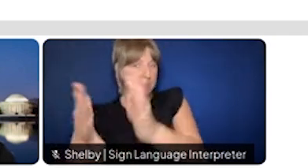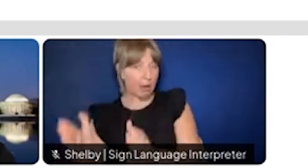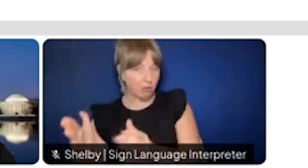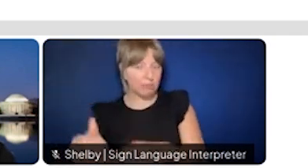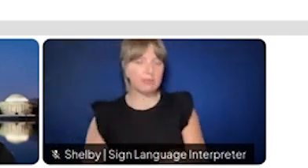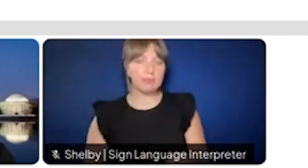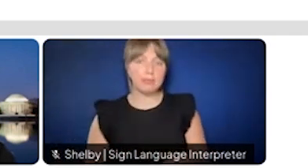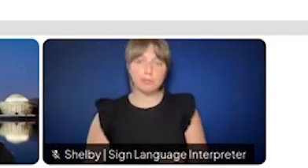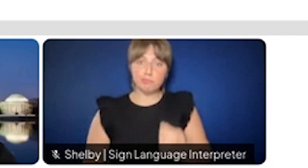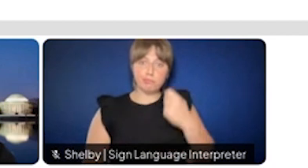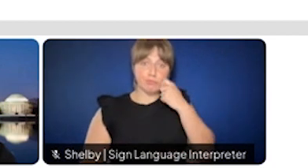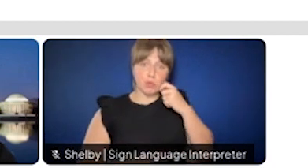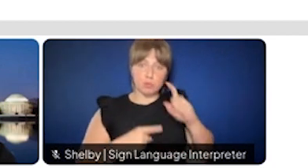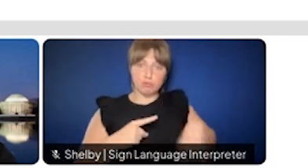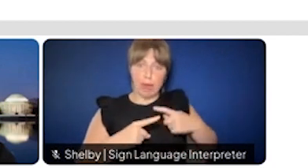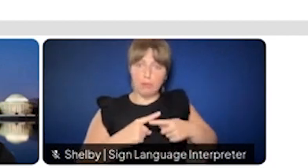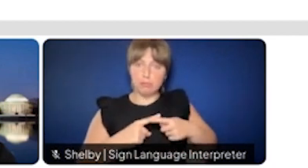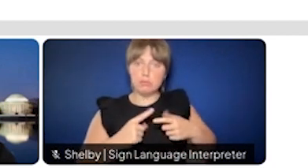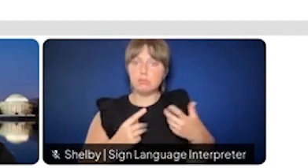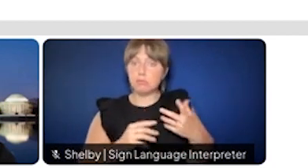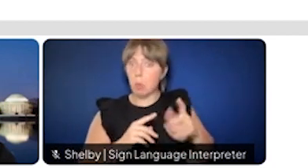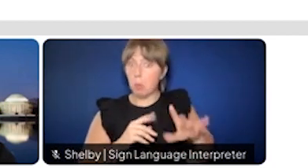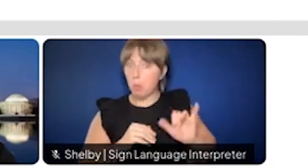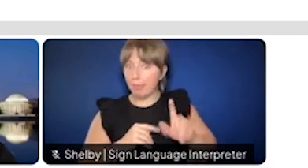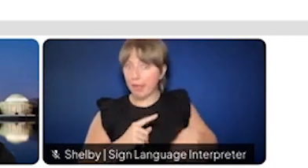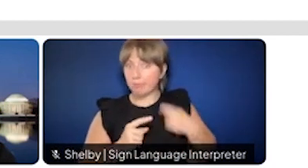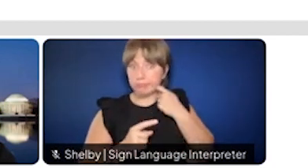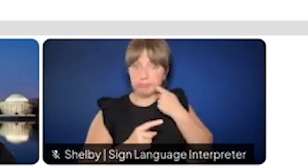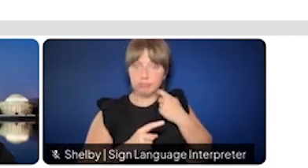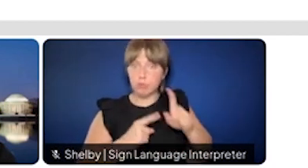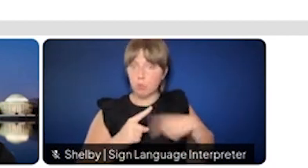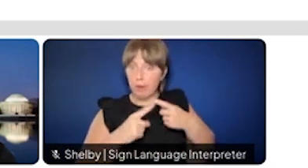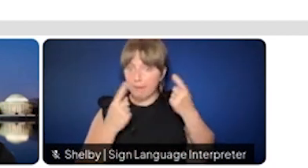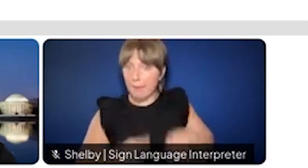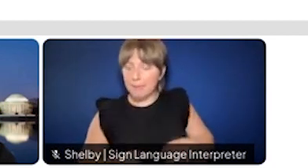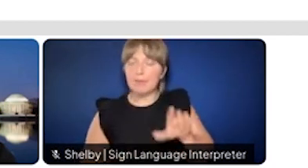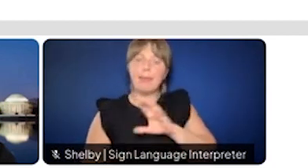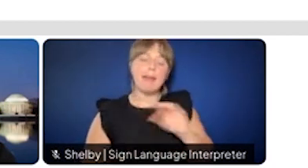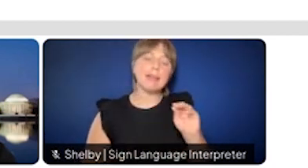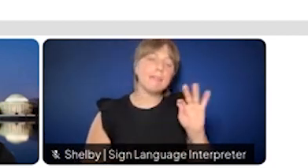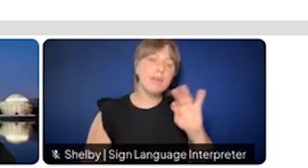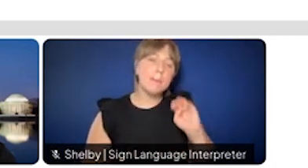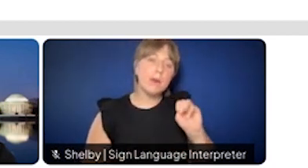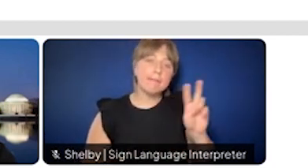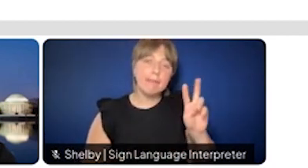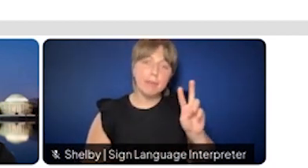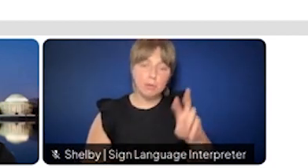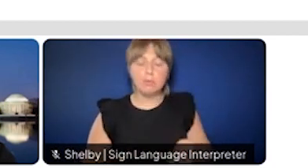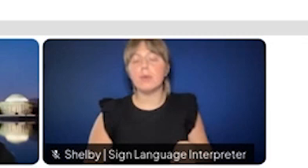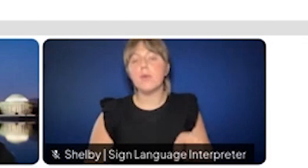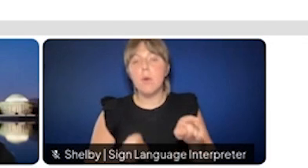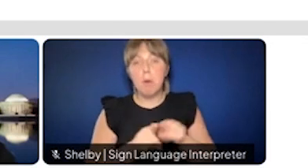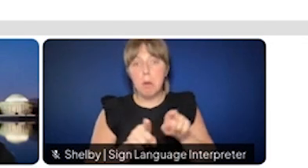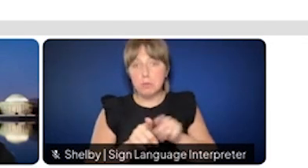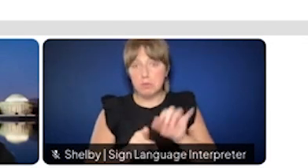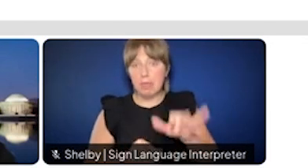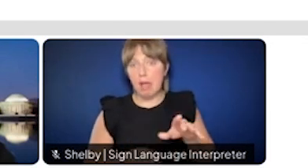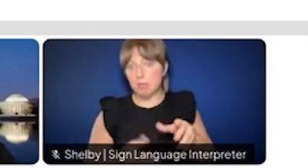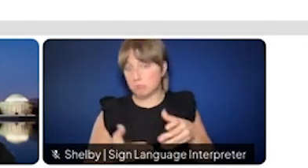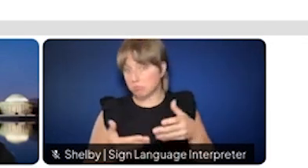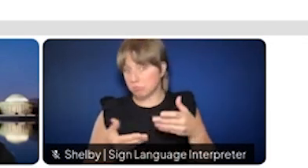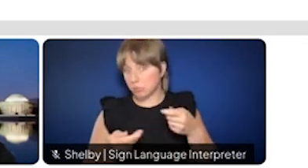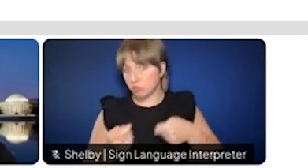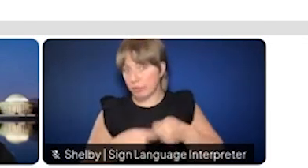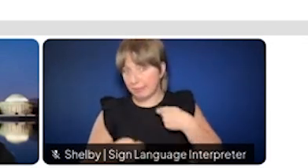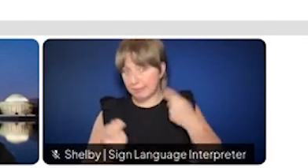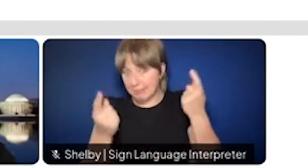on how long ago that round was, and the fair market value of the stock. Also, depending on how the rest of the transaction is structured, there are some